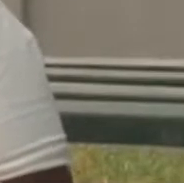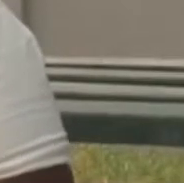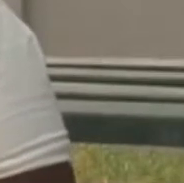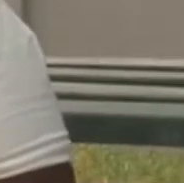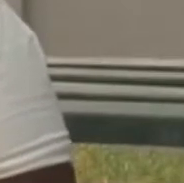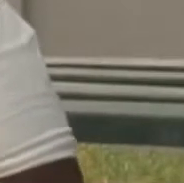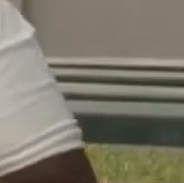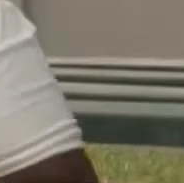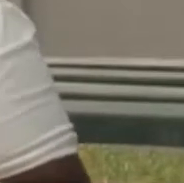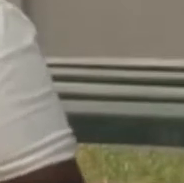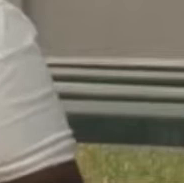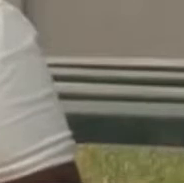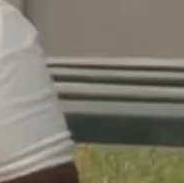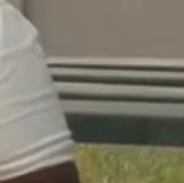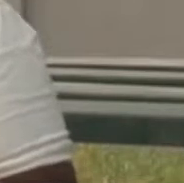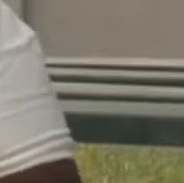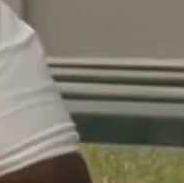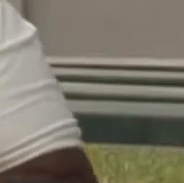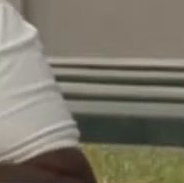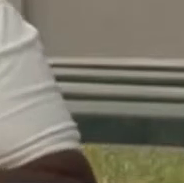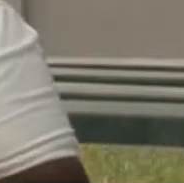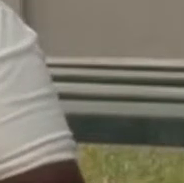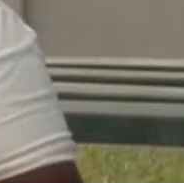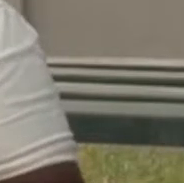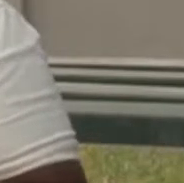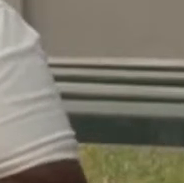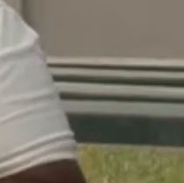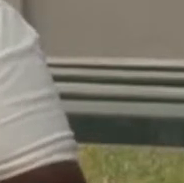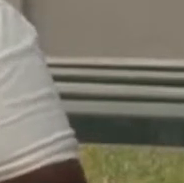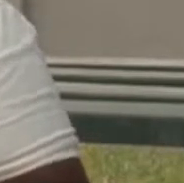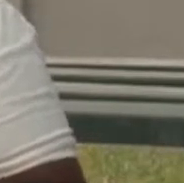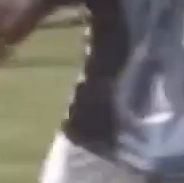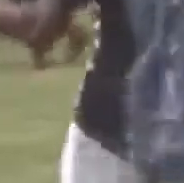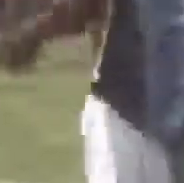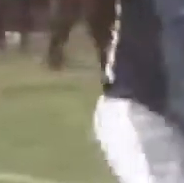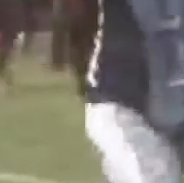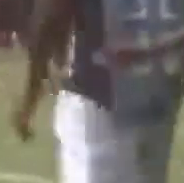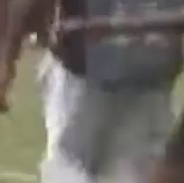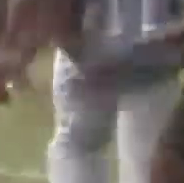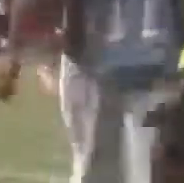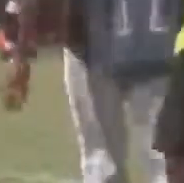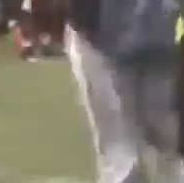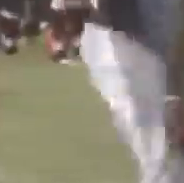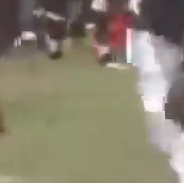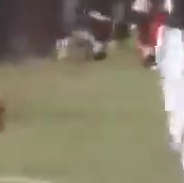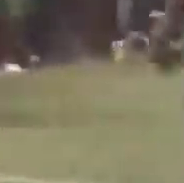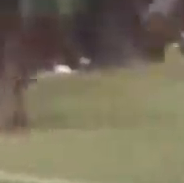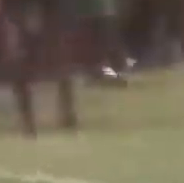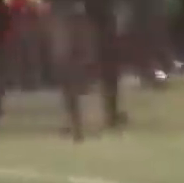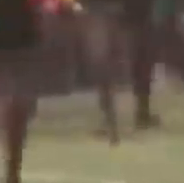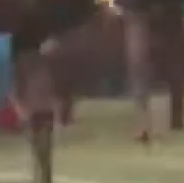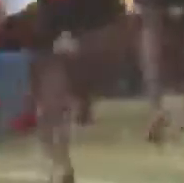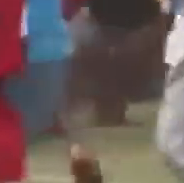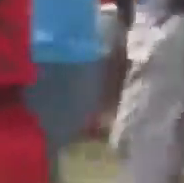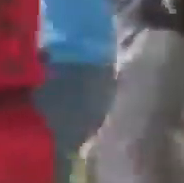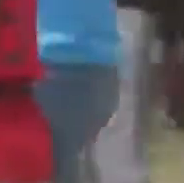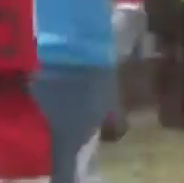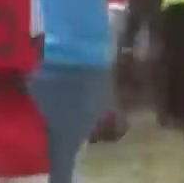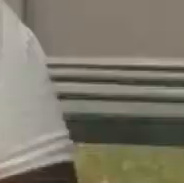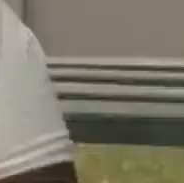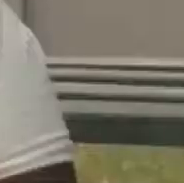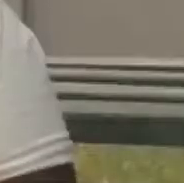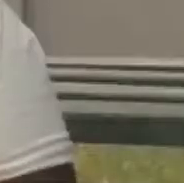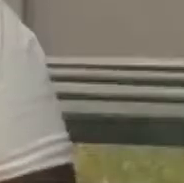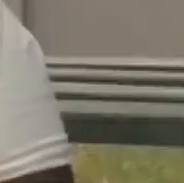schools. So they feel happy mingling with them, making new relationships and all that. So even this